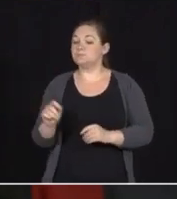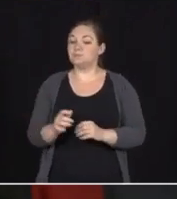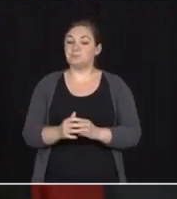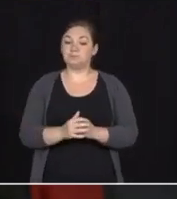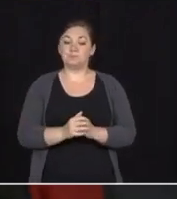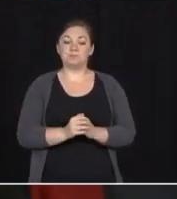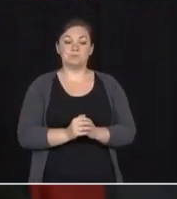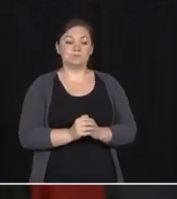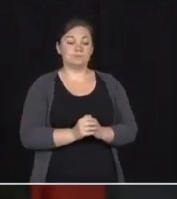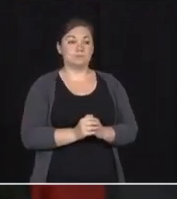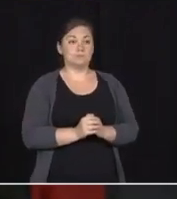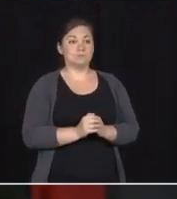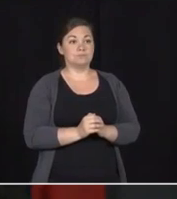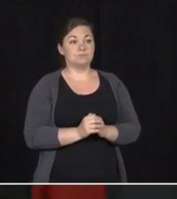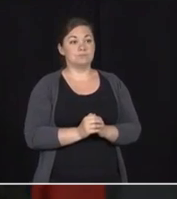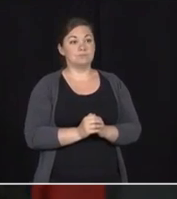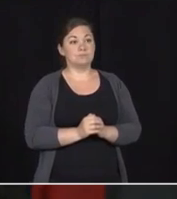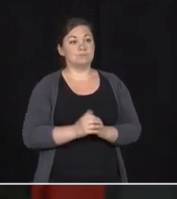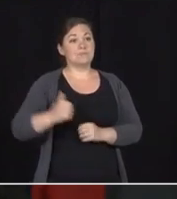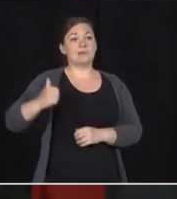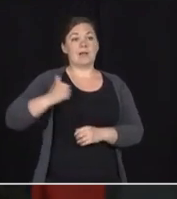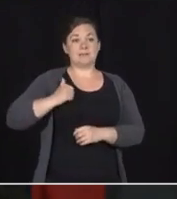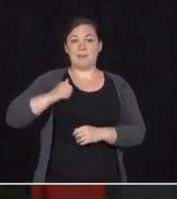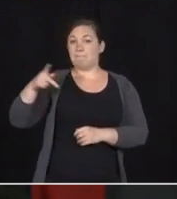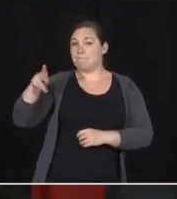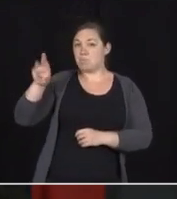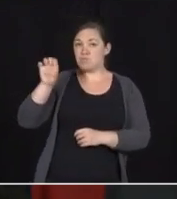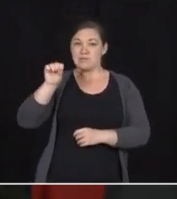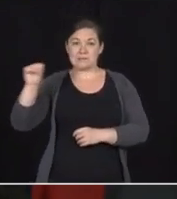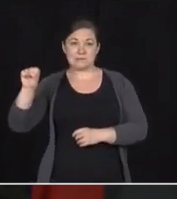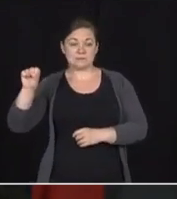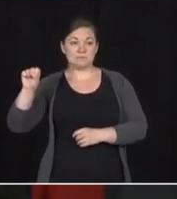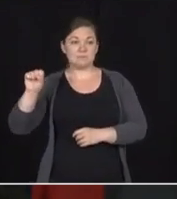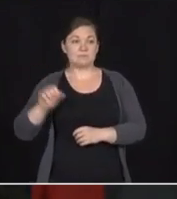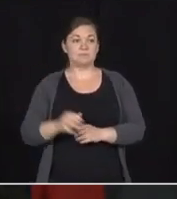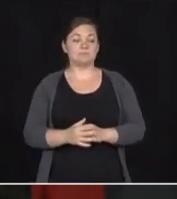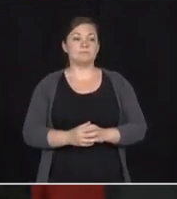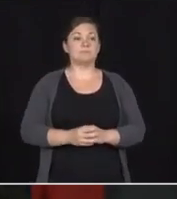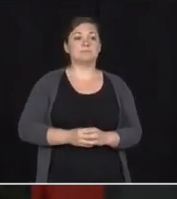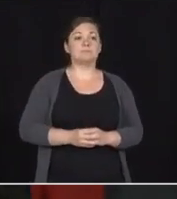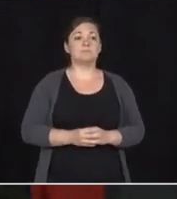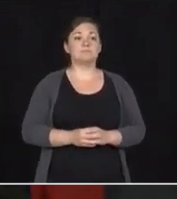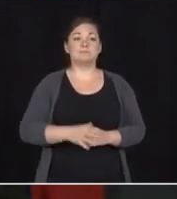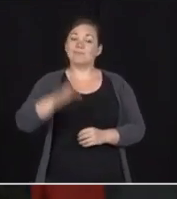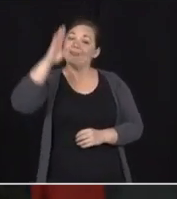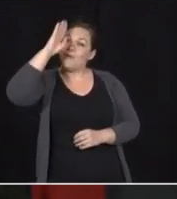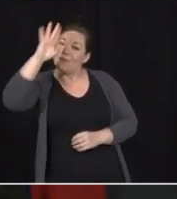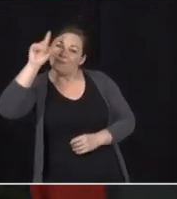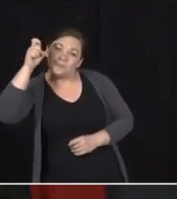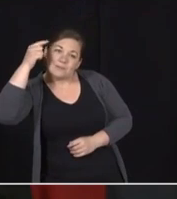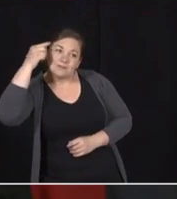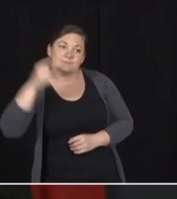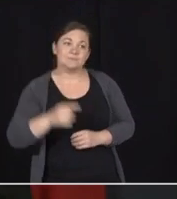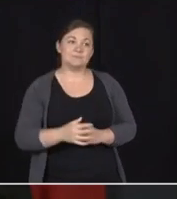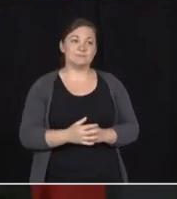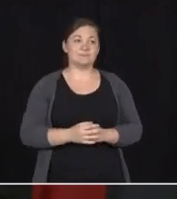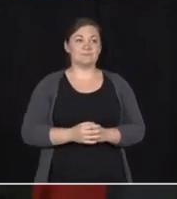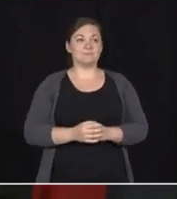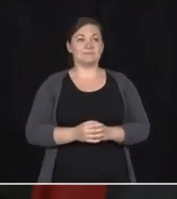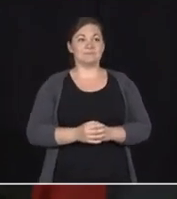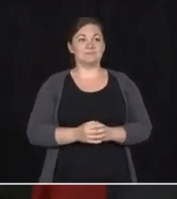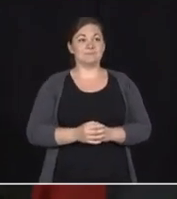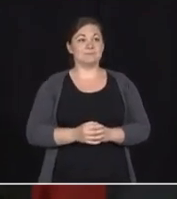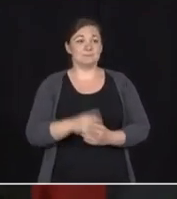from Allison Jones from the Canadian Press. Please go ahead. Hi, Premier. Hi, Allison. We asked last